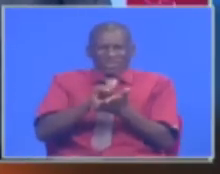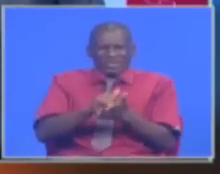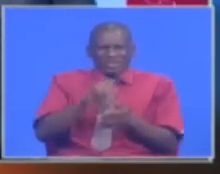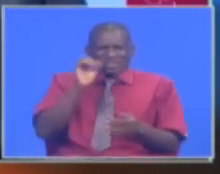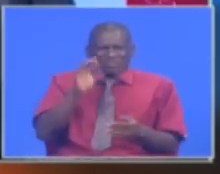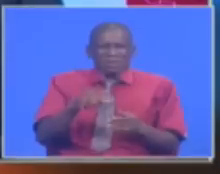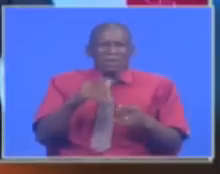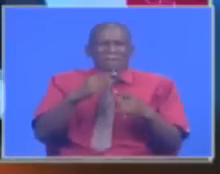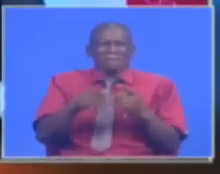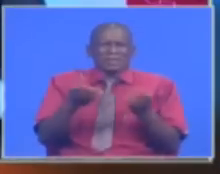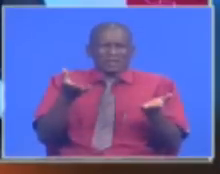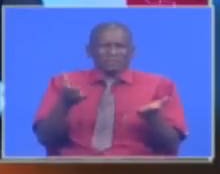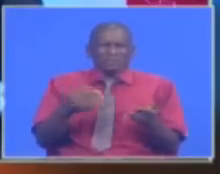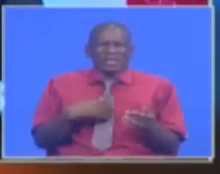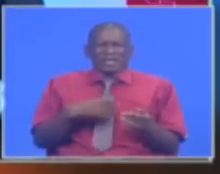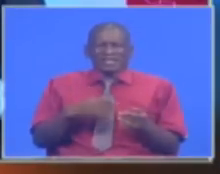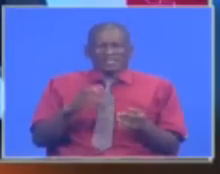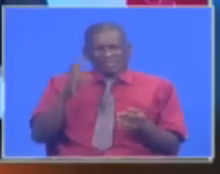But nonetheless, I guess,